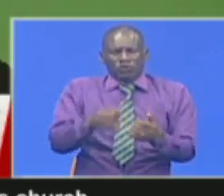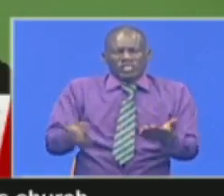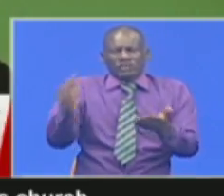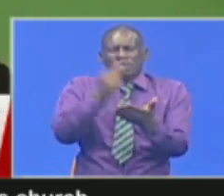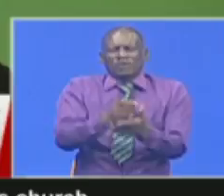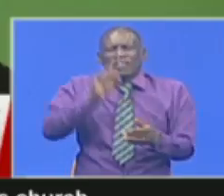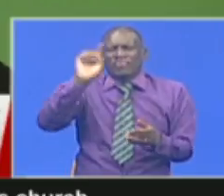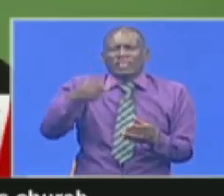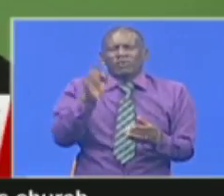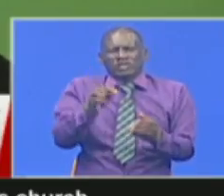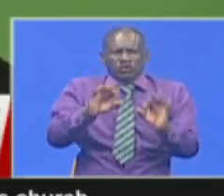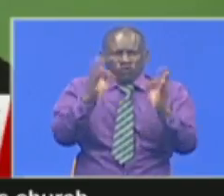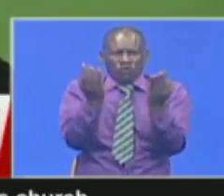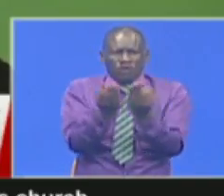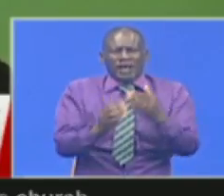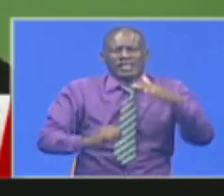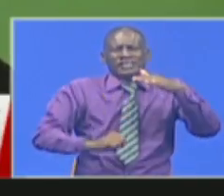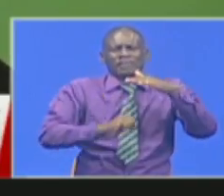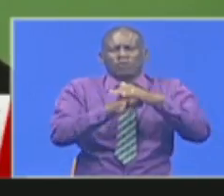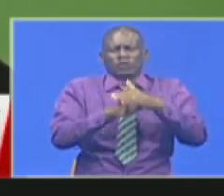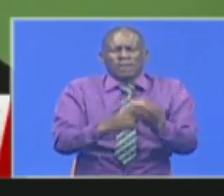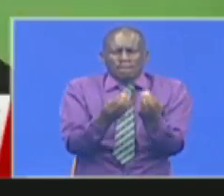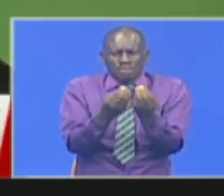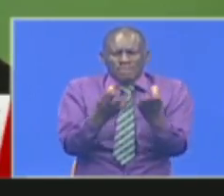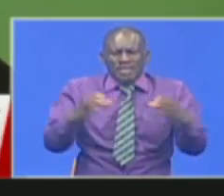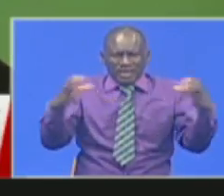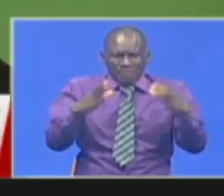hundreds of businesses that rely on the company's pineapple production.